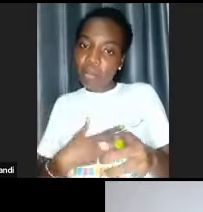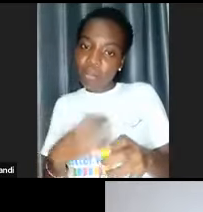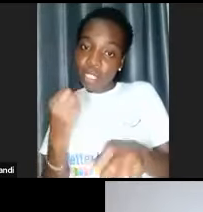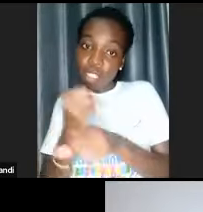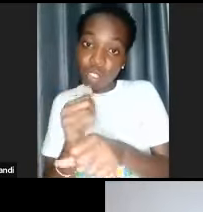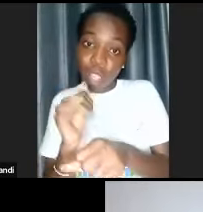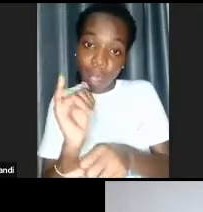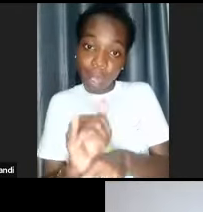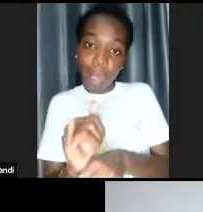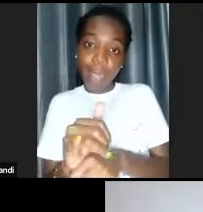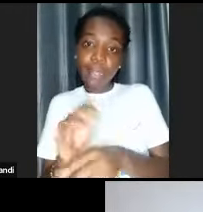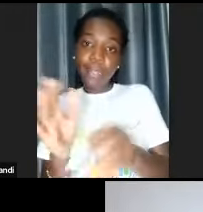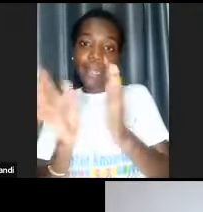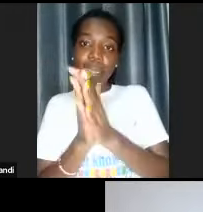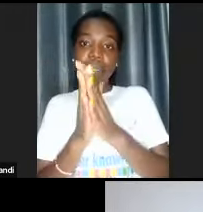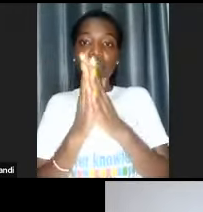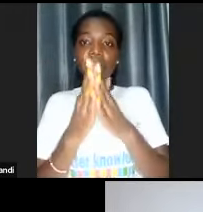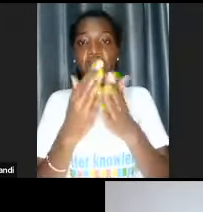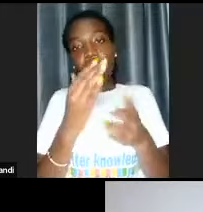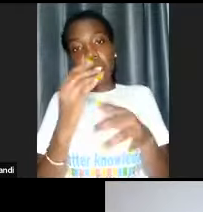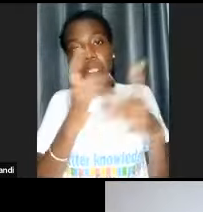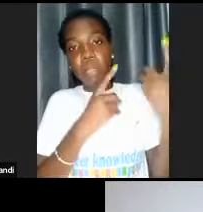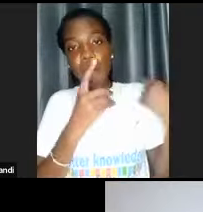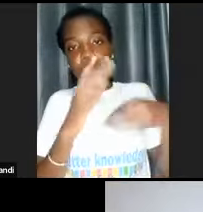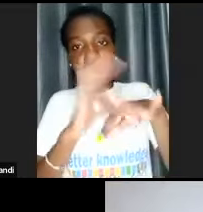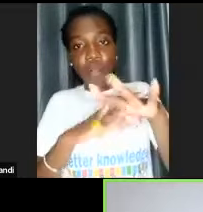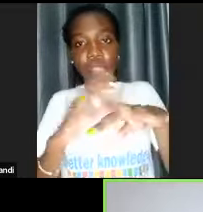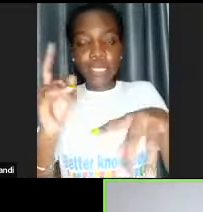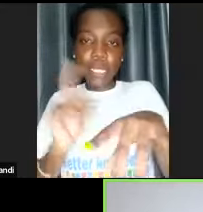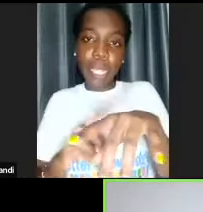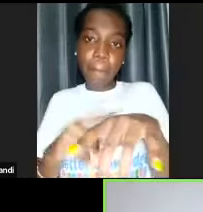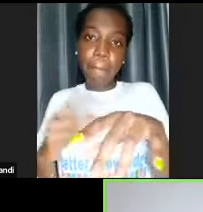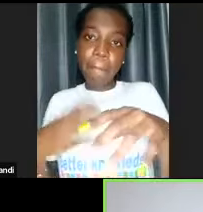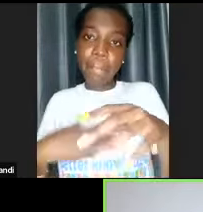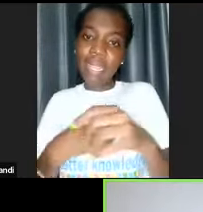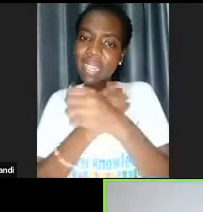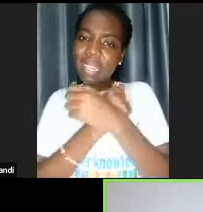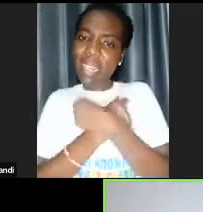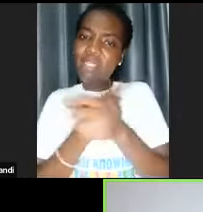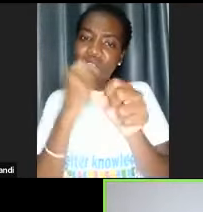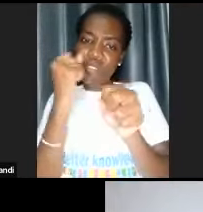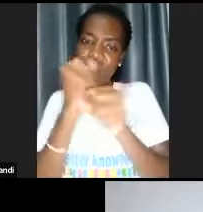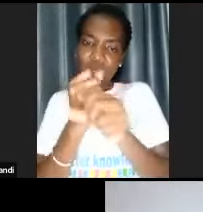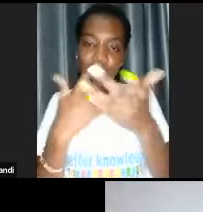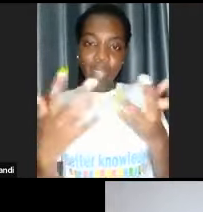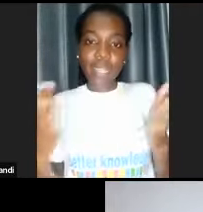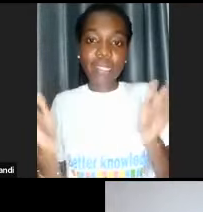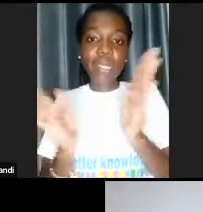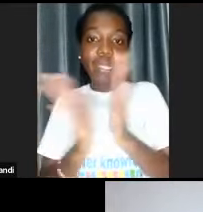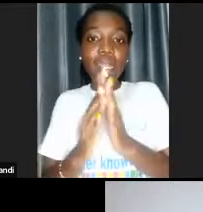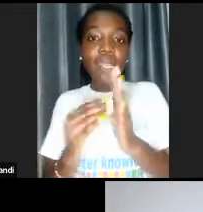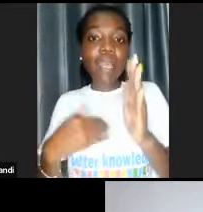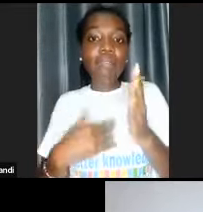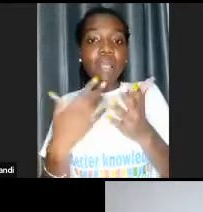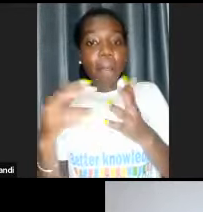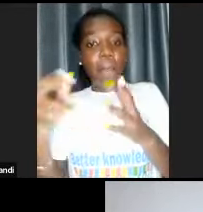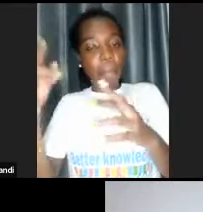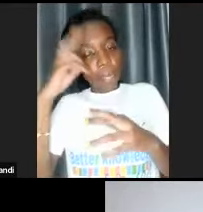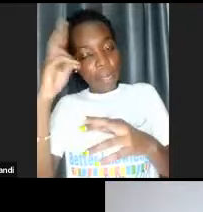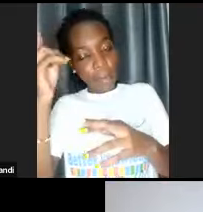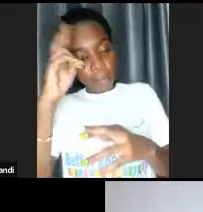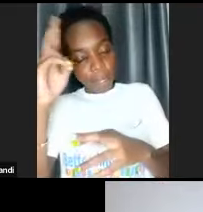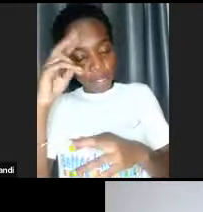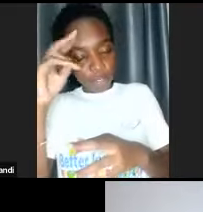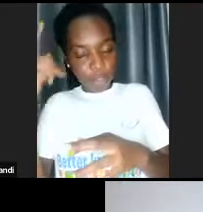subject to time availability. What I love doing mostly is literally doing structured purpose coaching